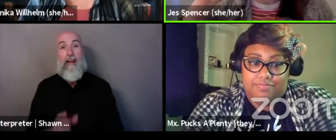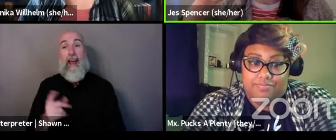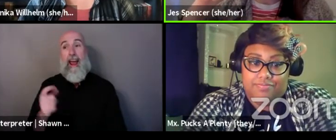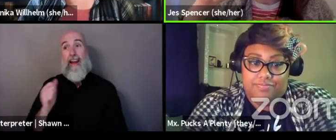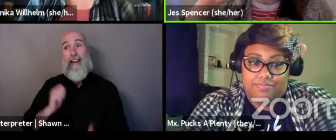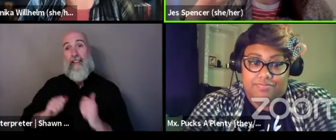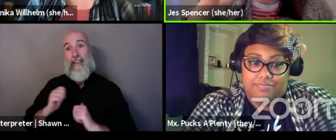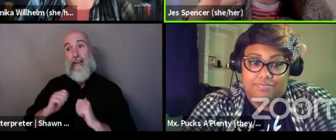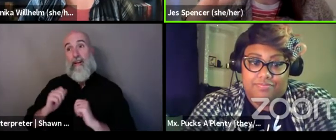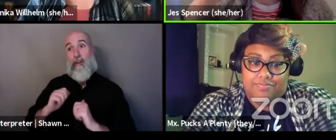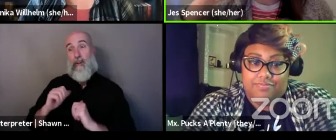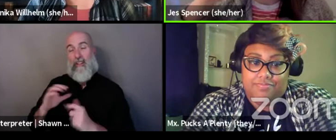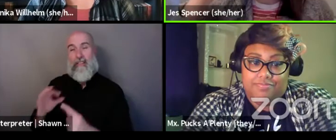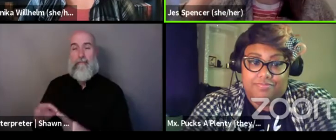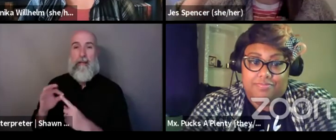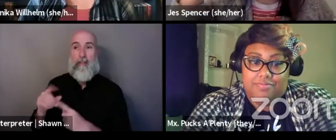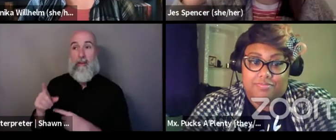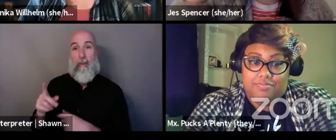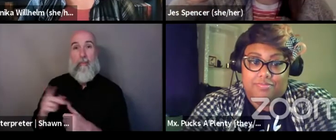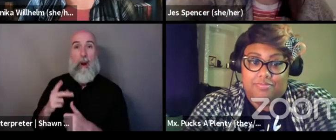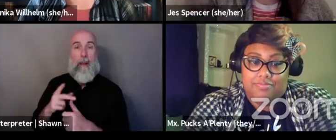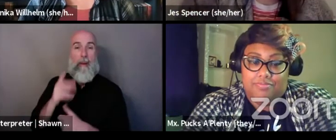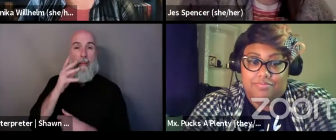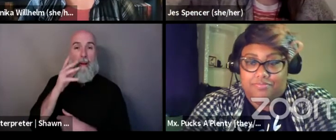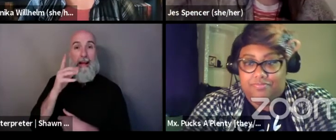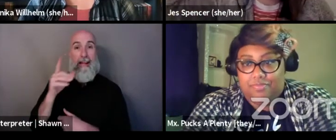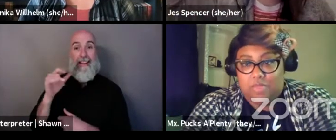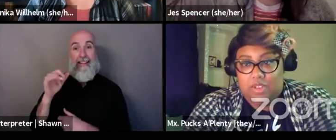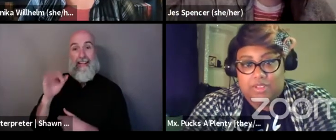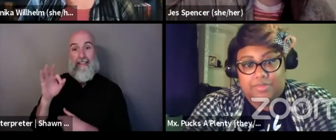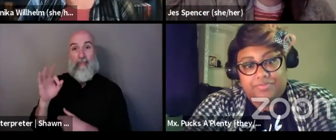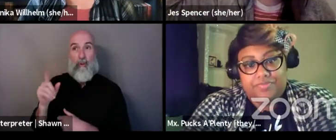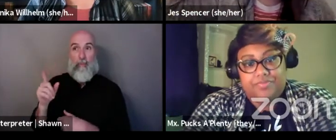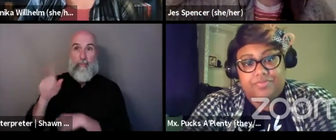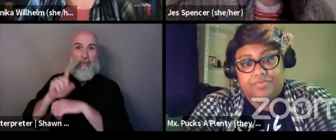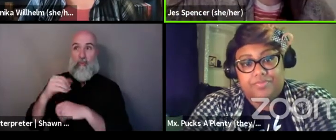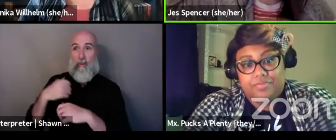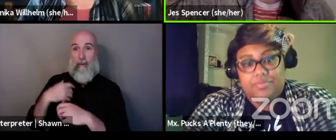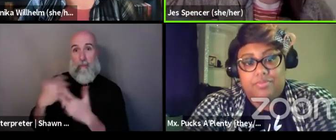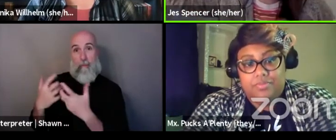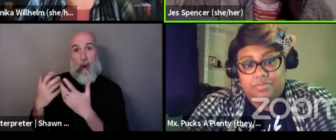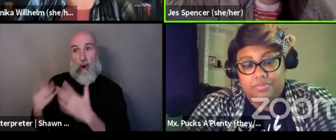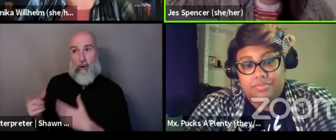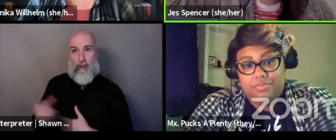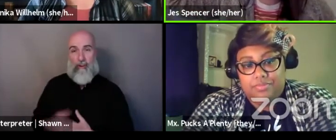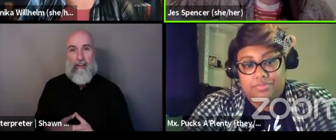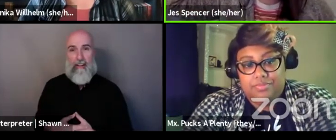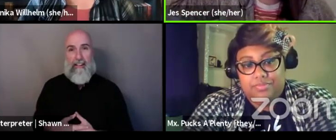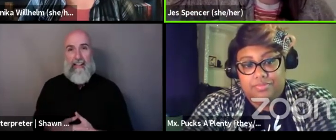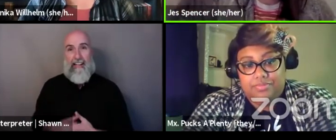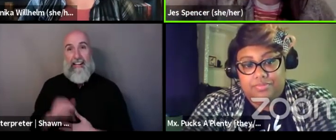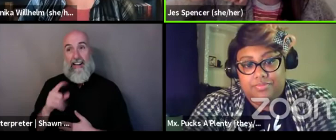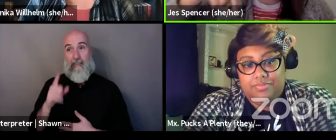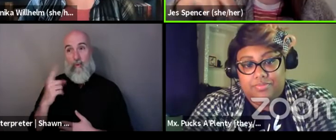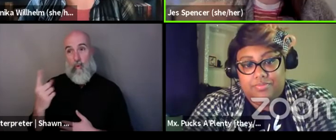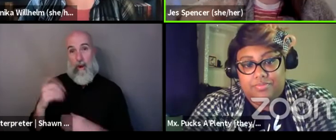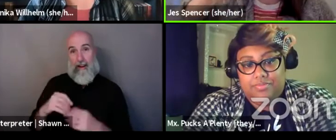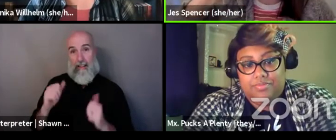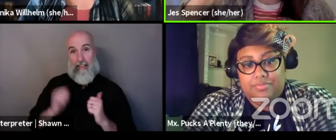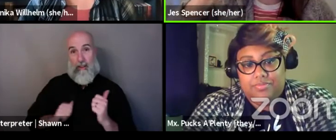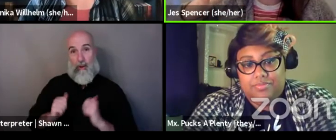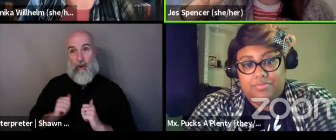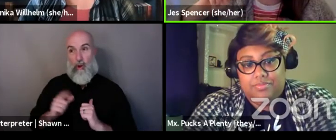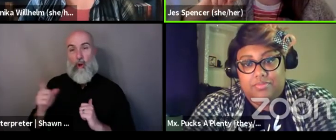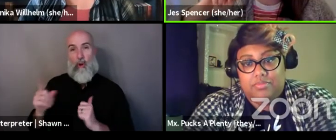primary parent, if you are privileged, like if you do have a partner, right? If you're the one in theater, you become